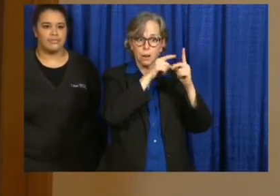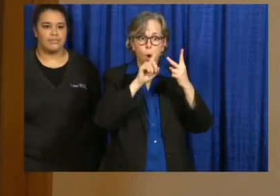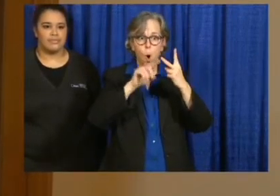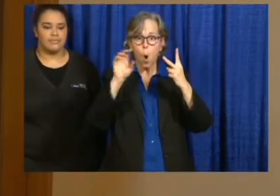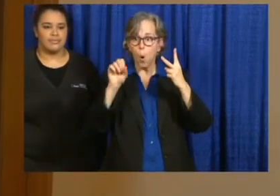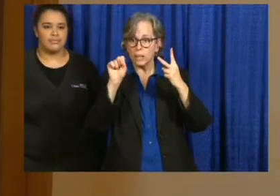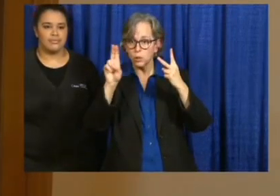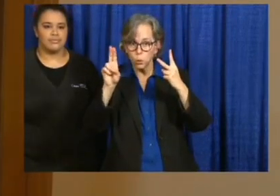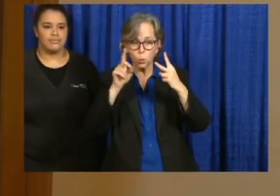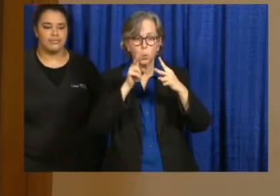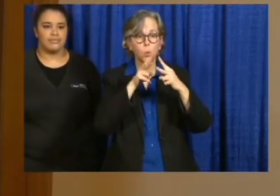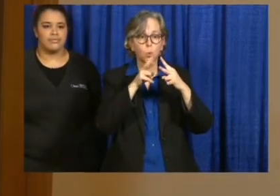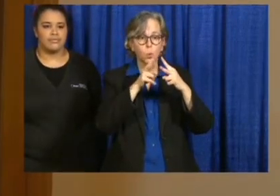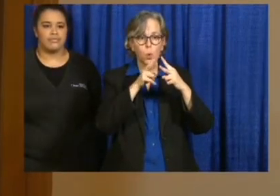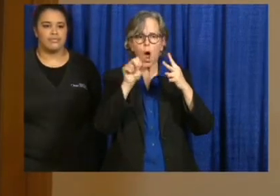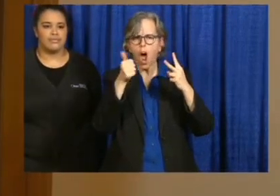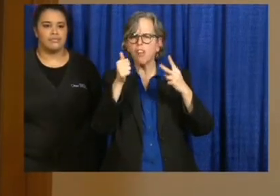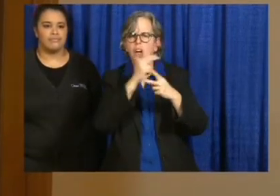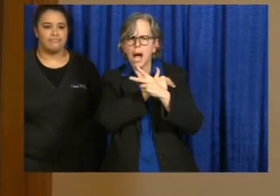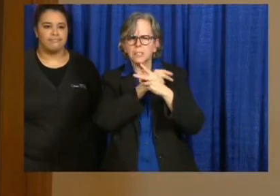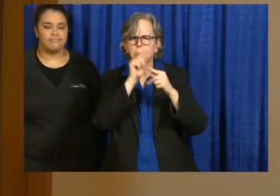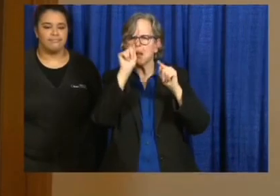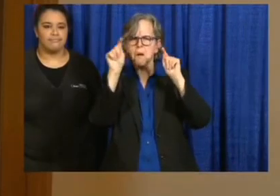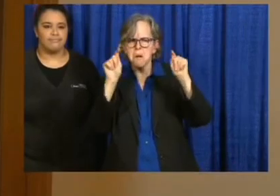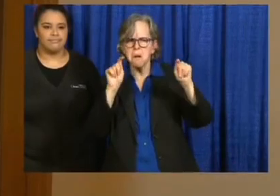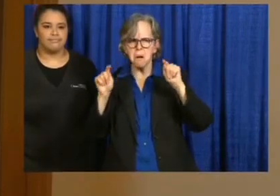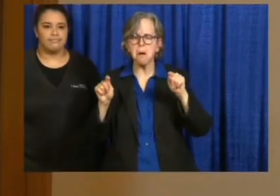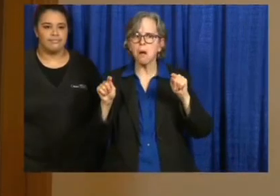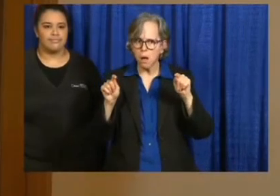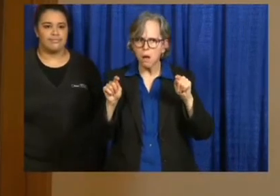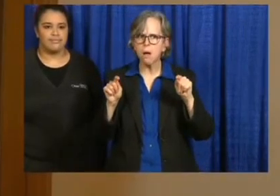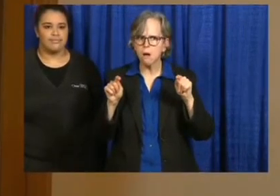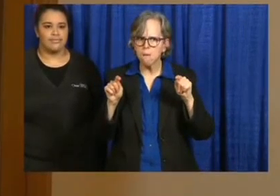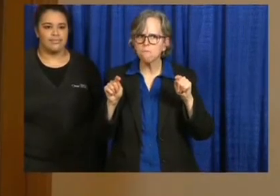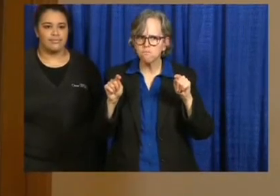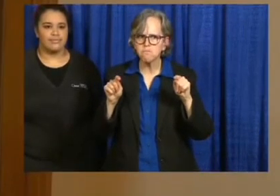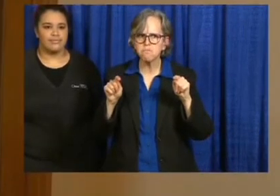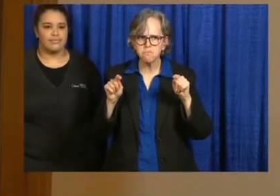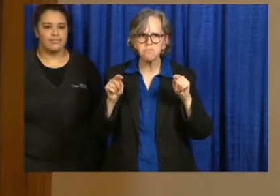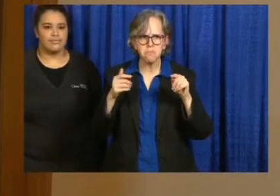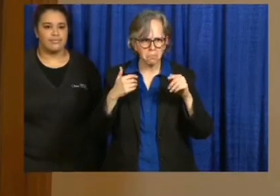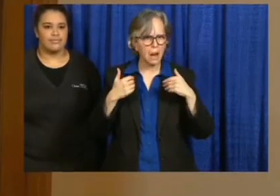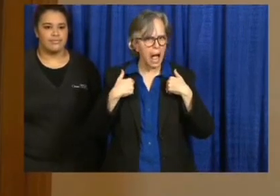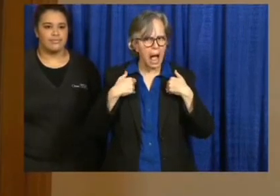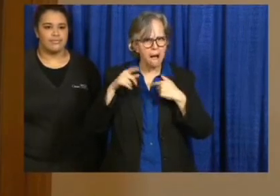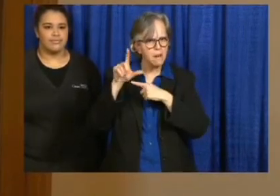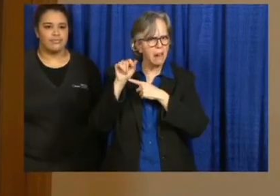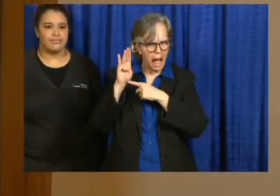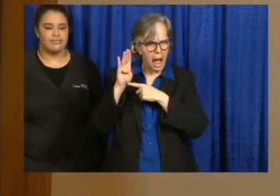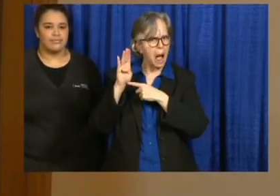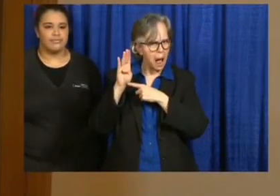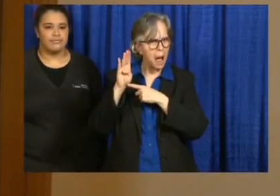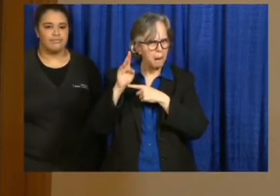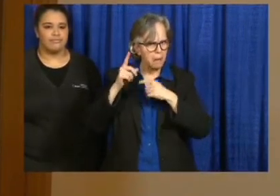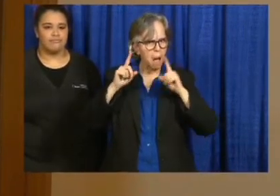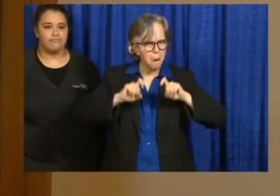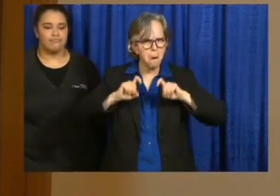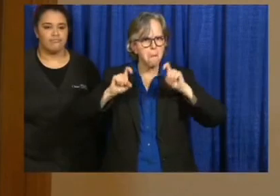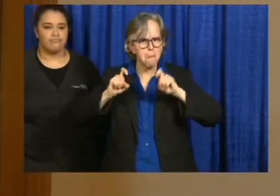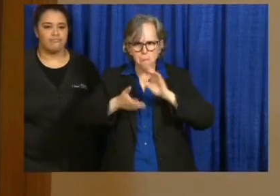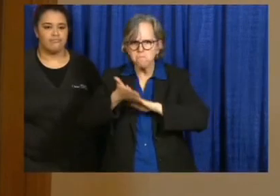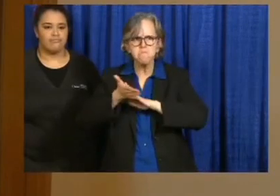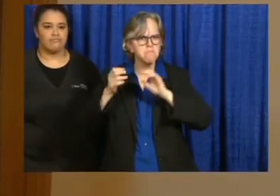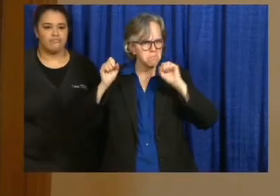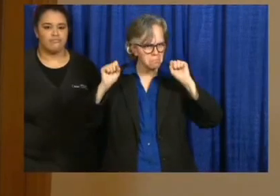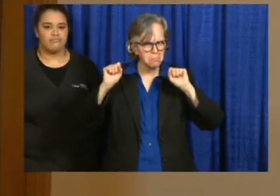number of other hospitals have built up some capability to do the runs, actually use the chemicals to run the tests. The trouble we're